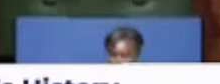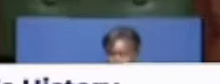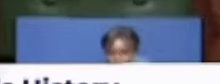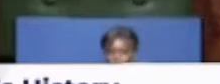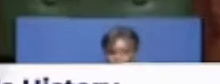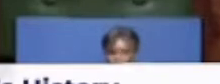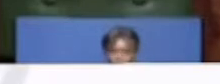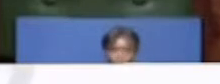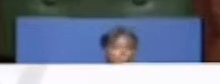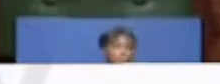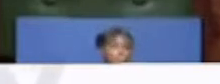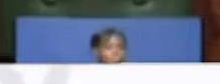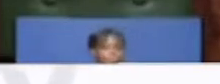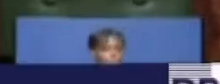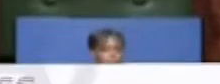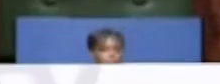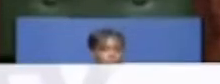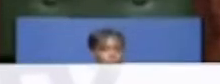elections